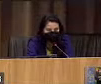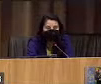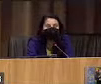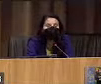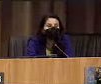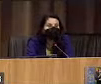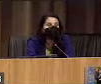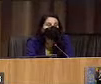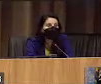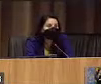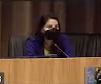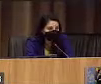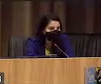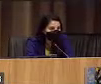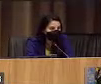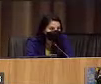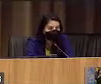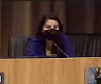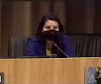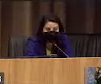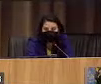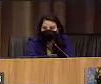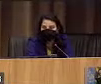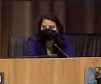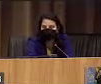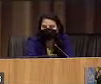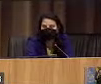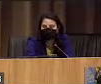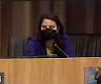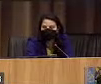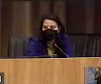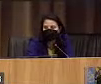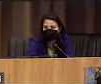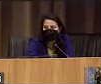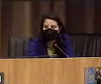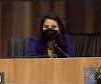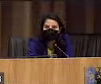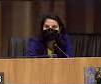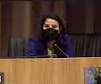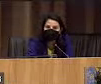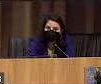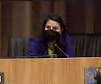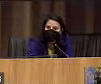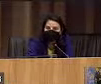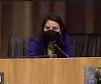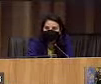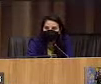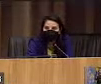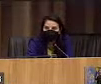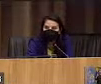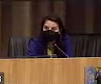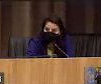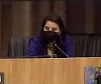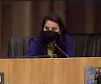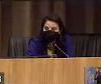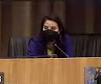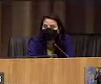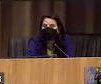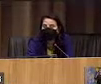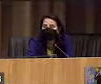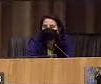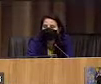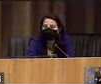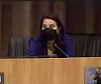0.84%. In 2021, it was our worst year, the year that the